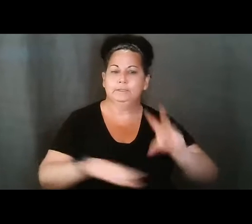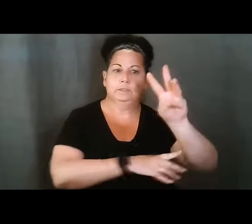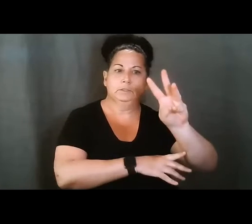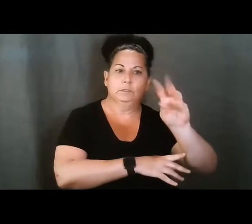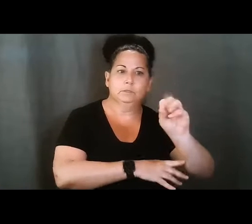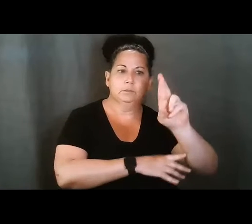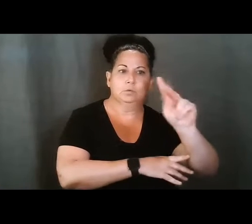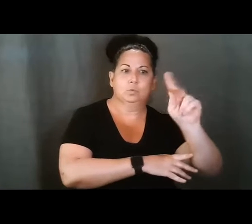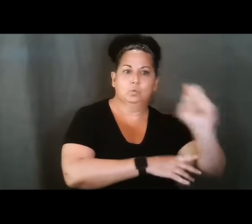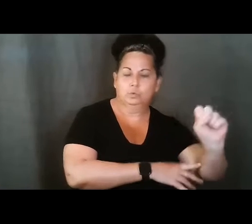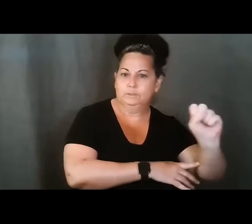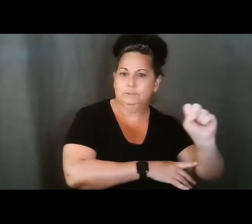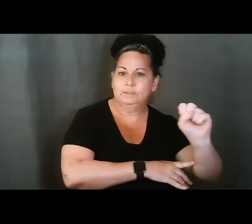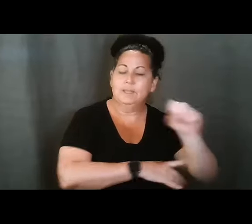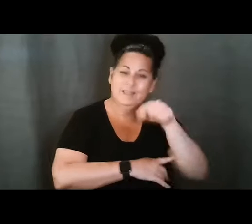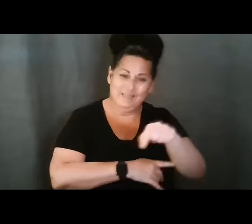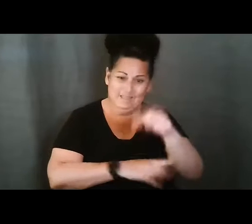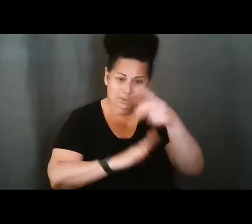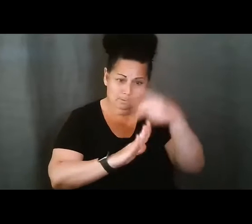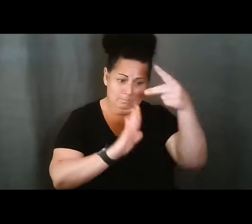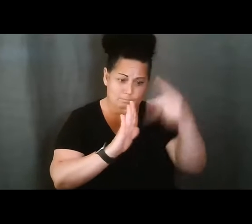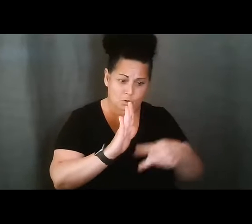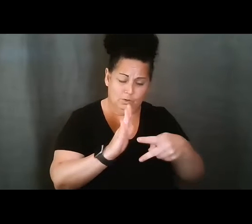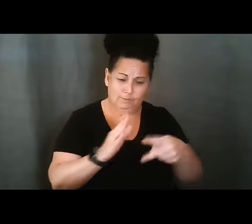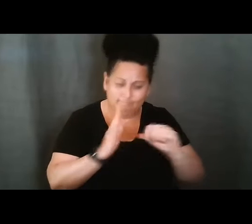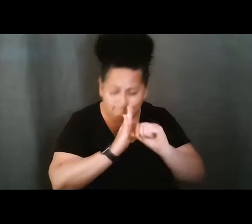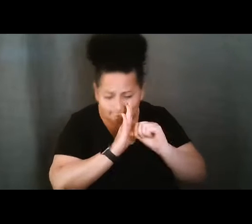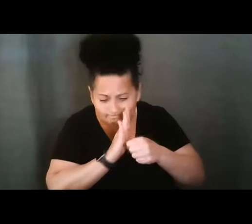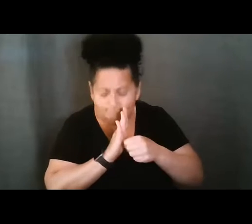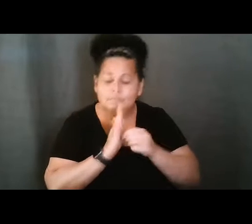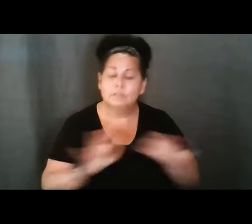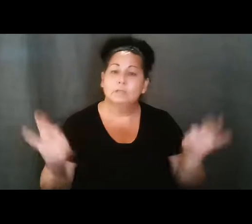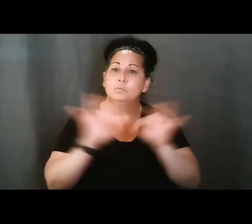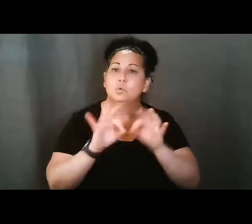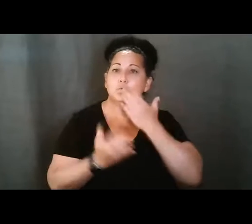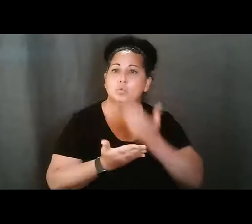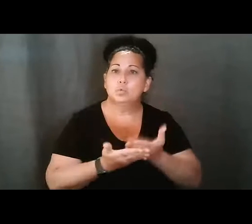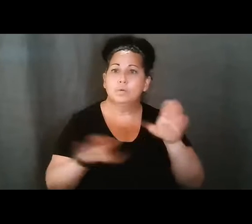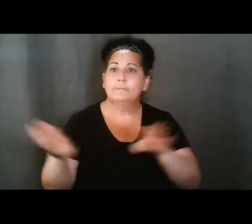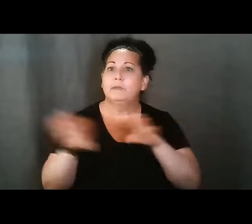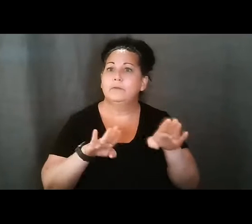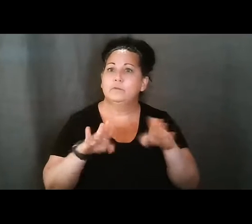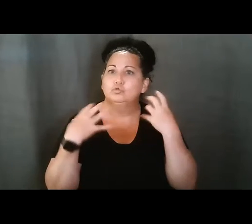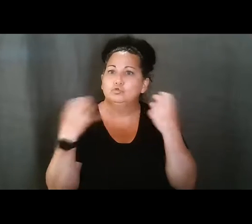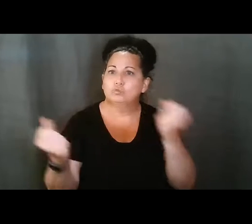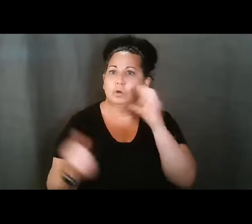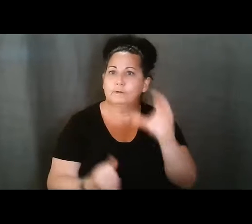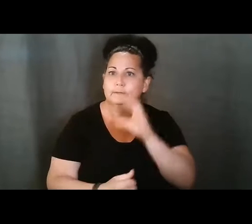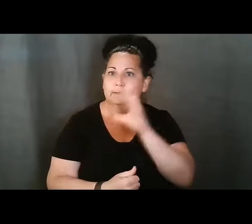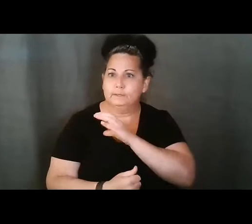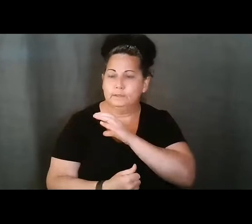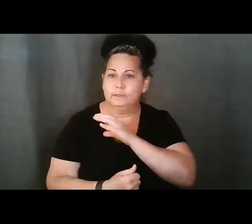This program emphasizes the importance of good behavior, strong character, and its impact